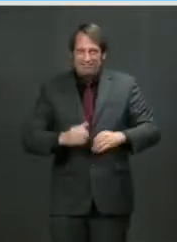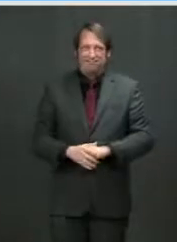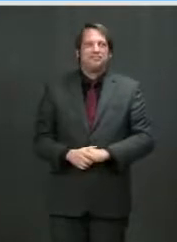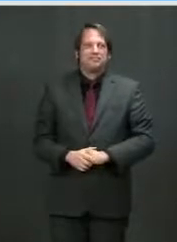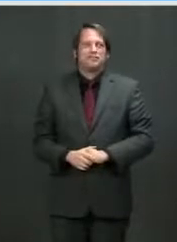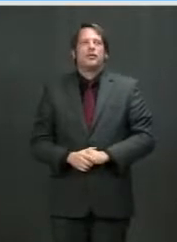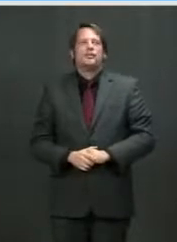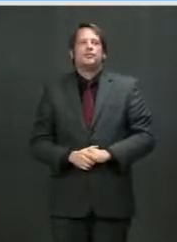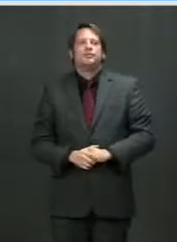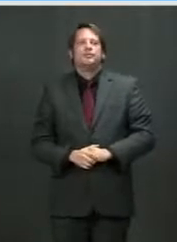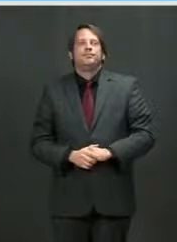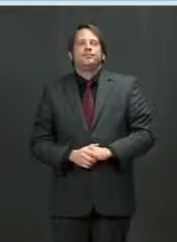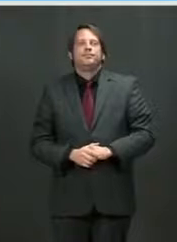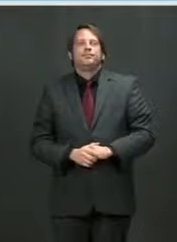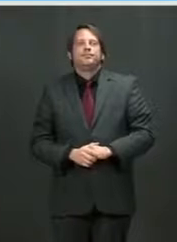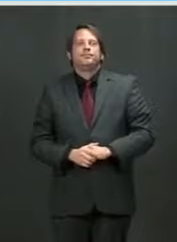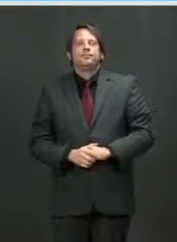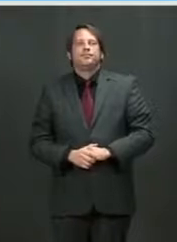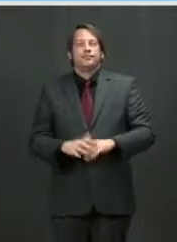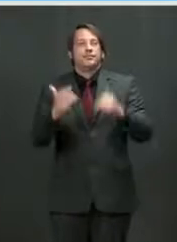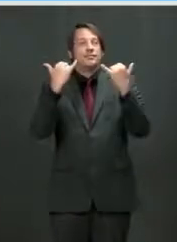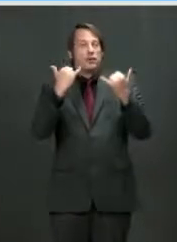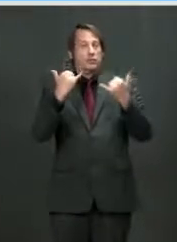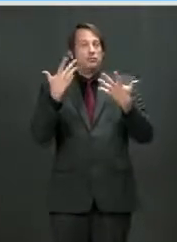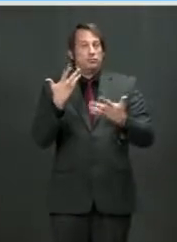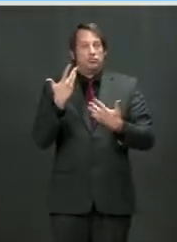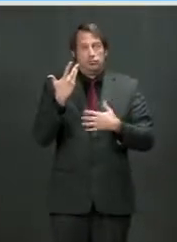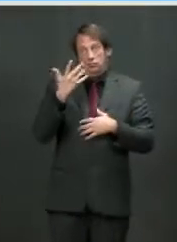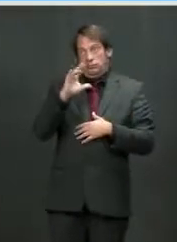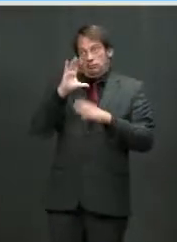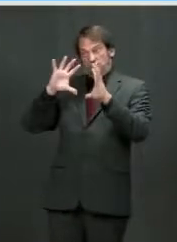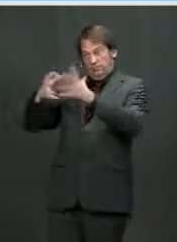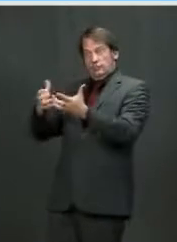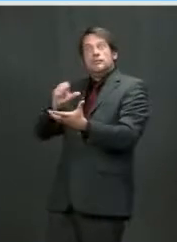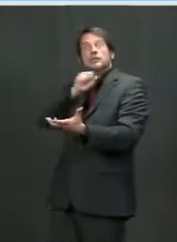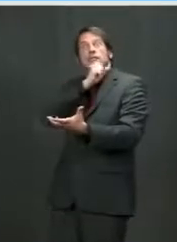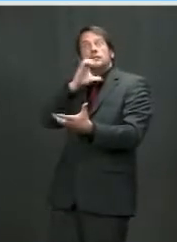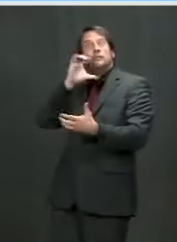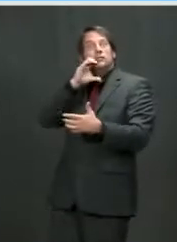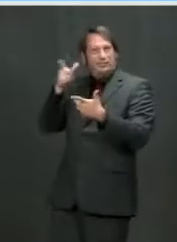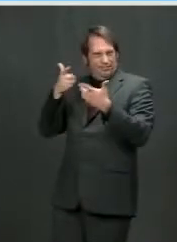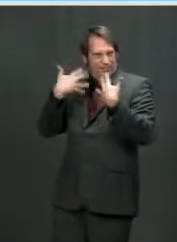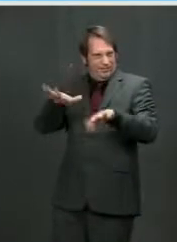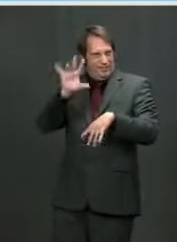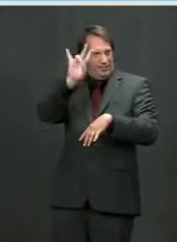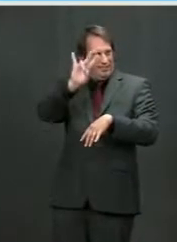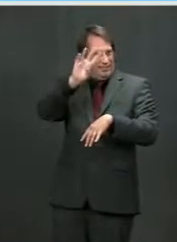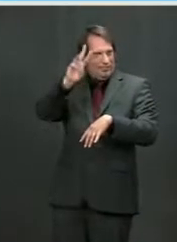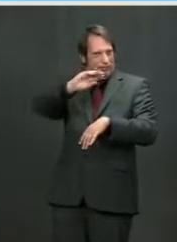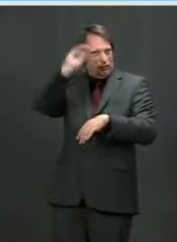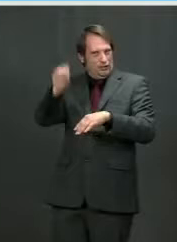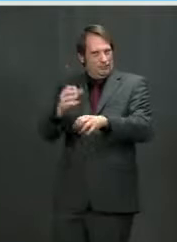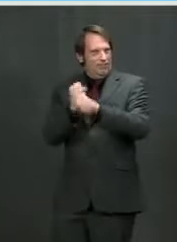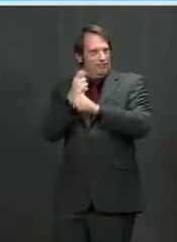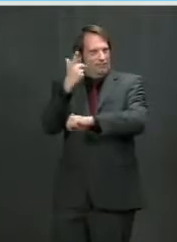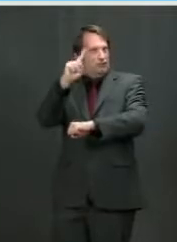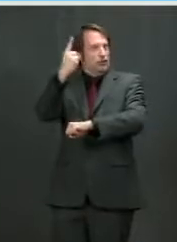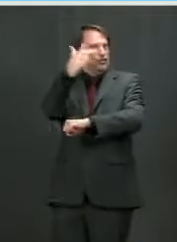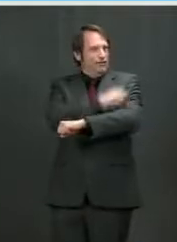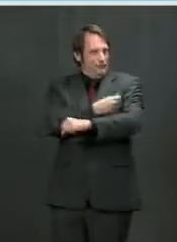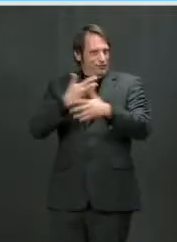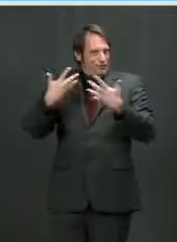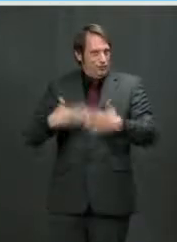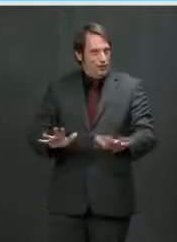over 76% of seniors have had at least their first shot. If you know a senior who has not yet had the opportunity to get a